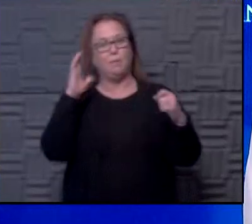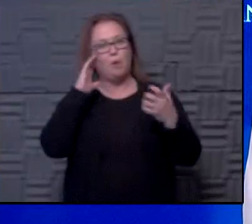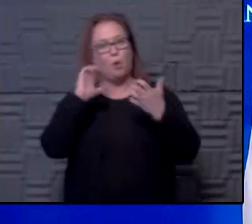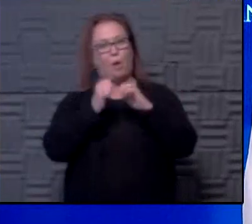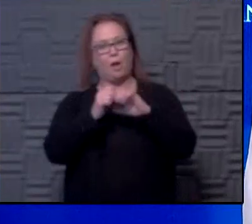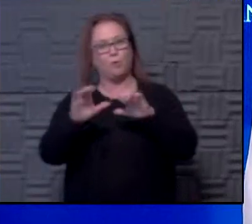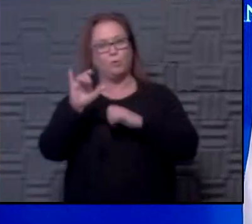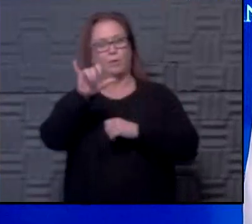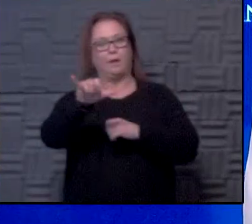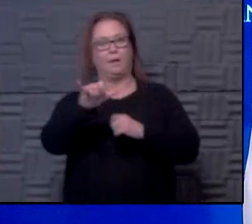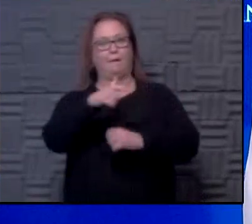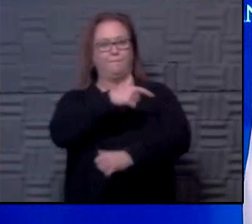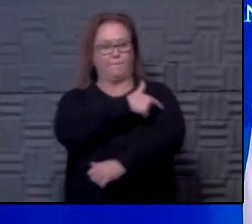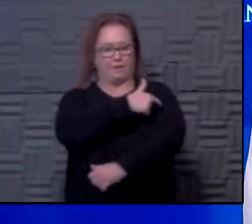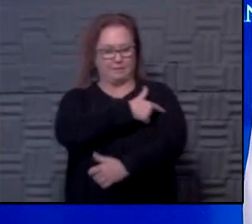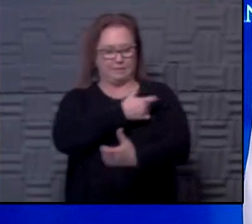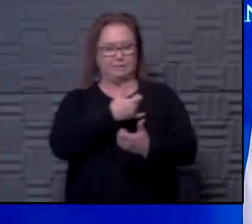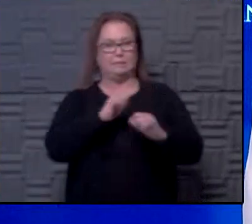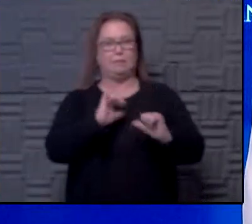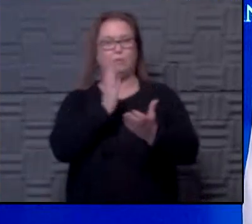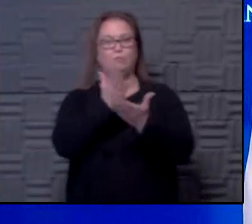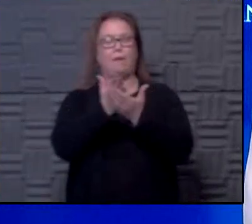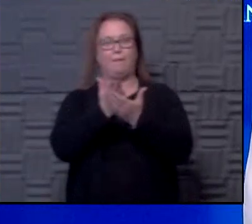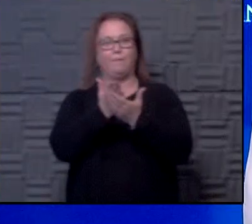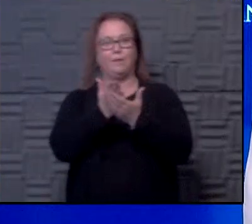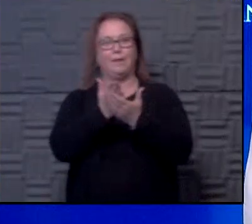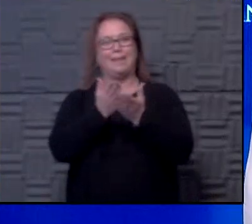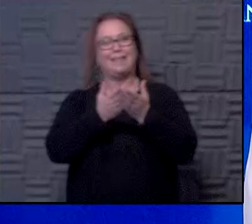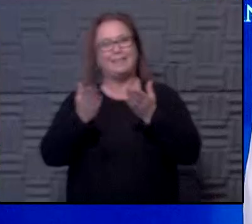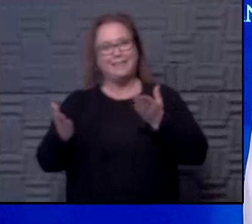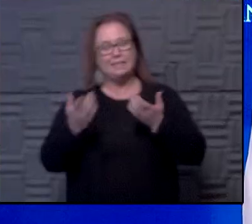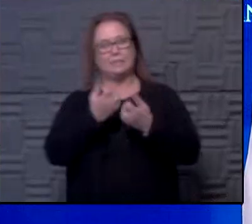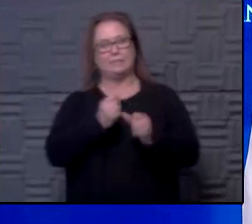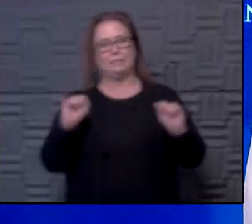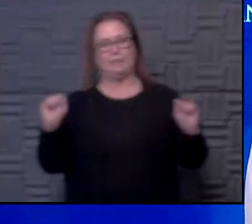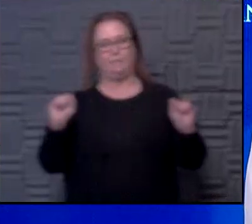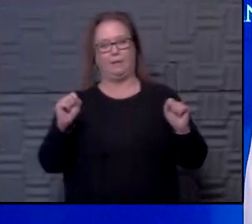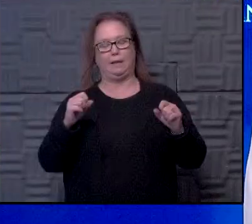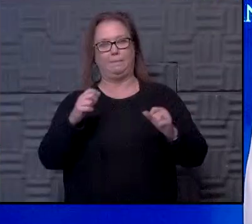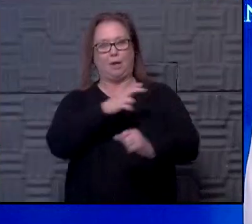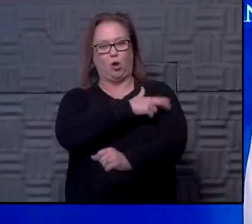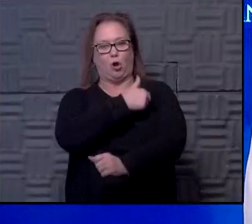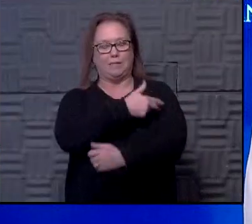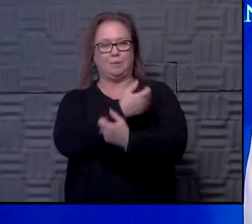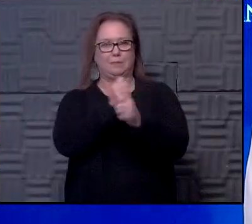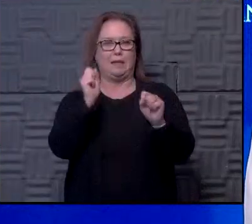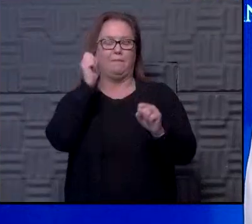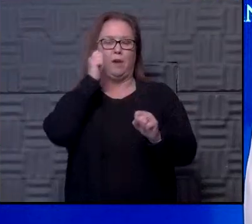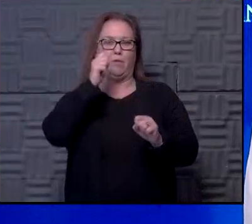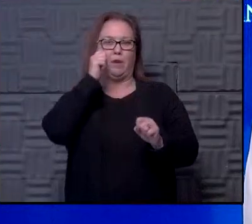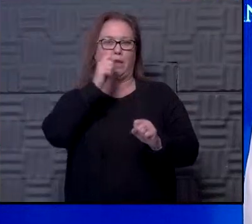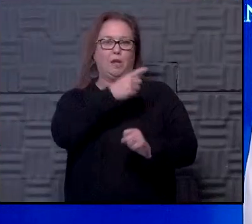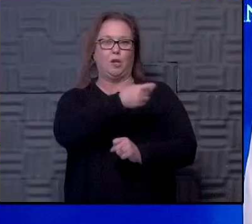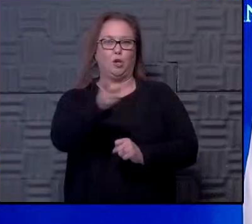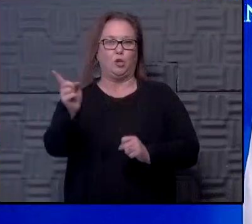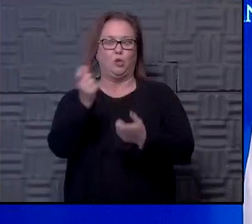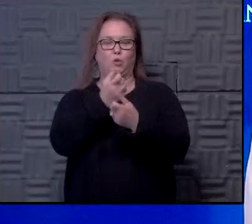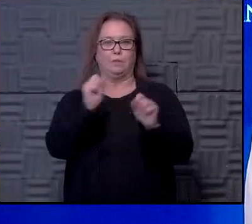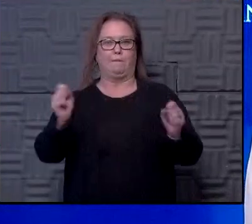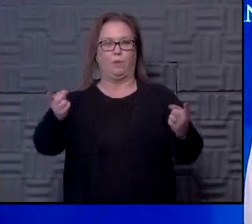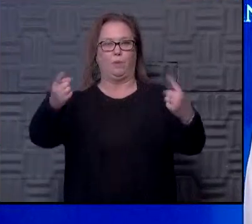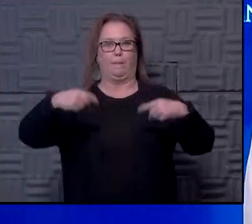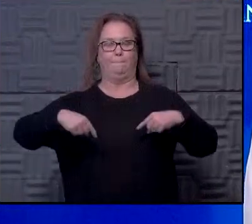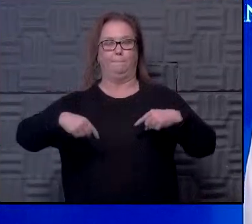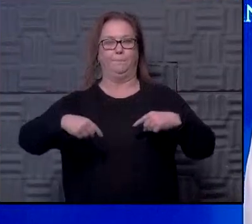that. Because while vaccines are still coming, the things that keep us safe, keep our hospitals safe every day, and keep you safe whenever you come